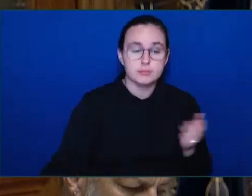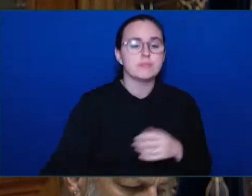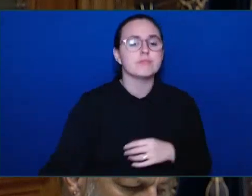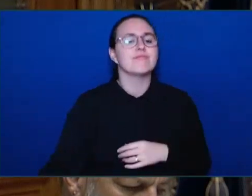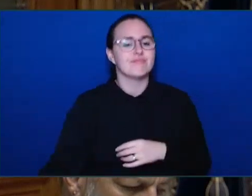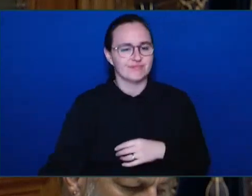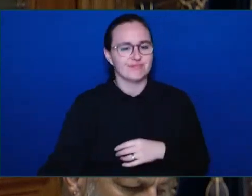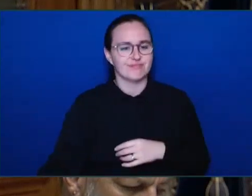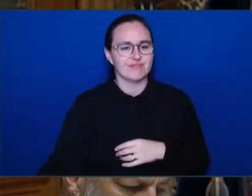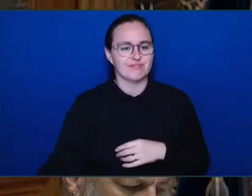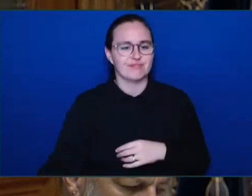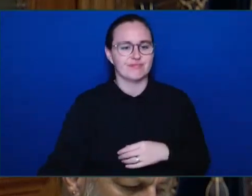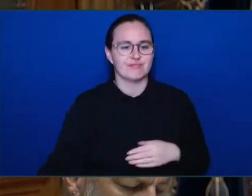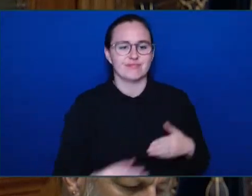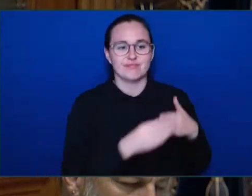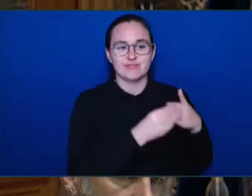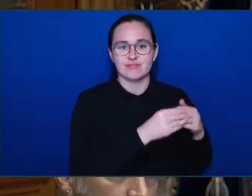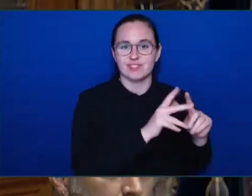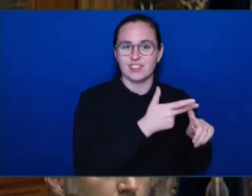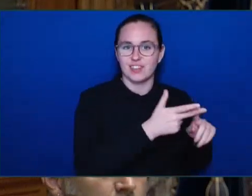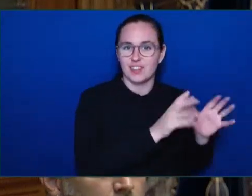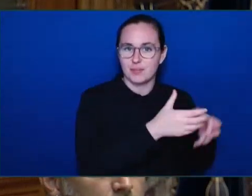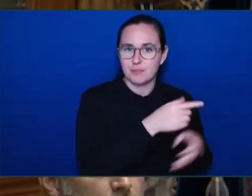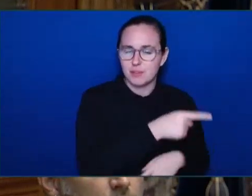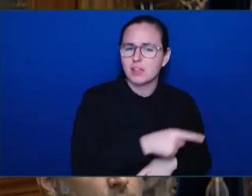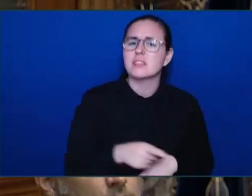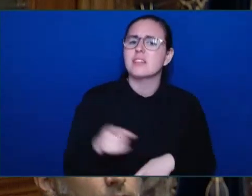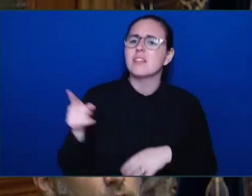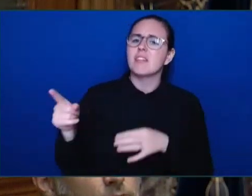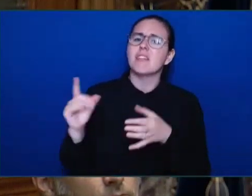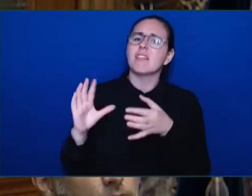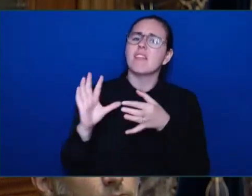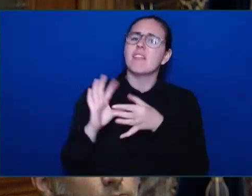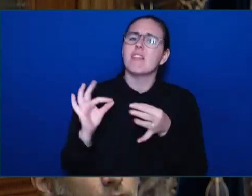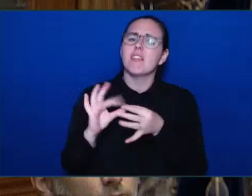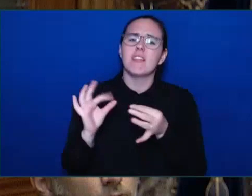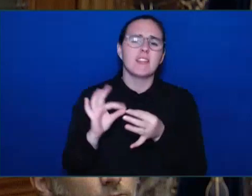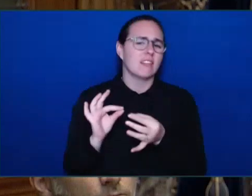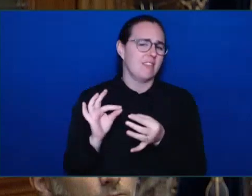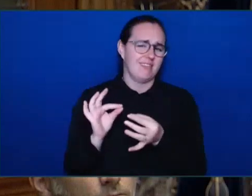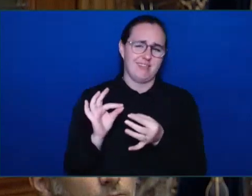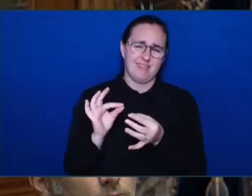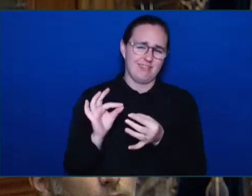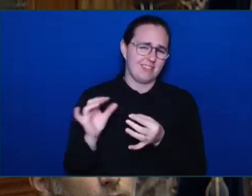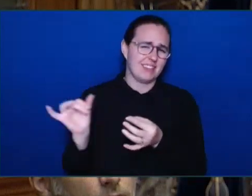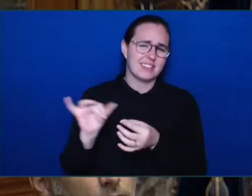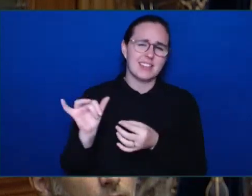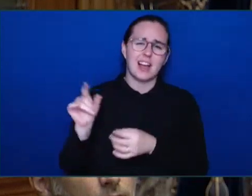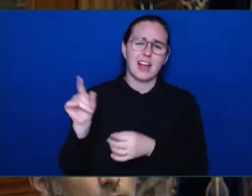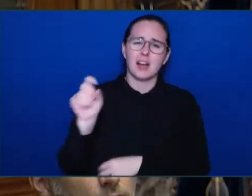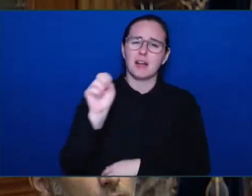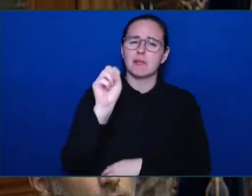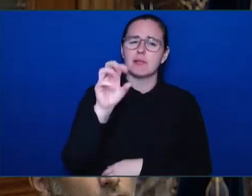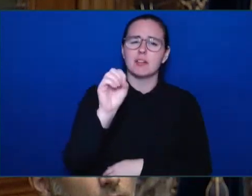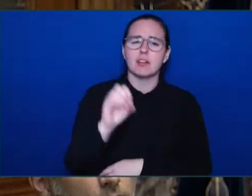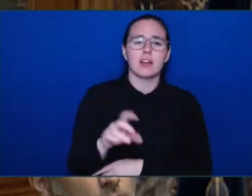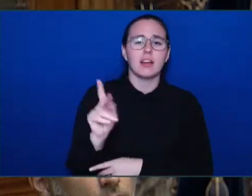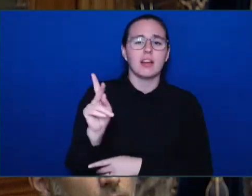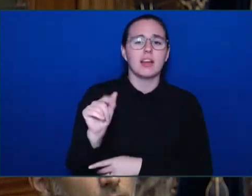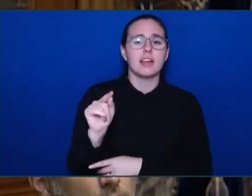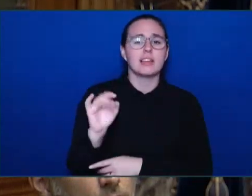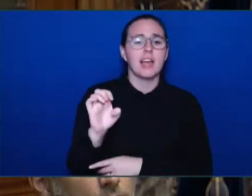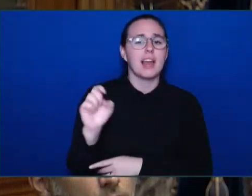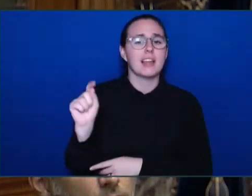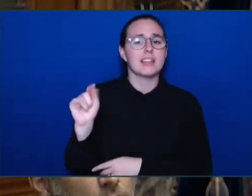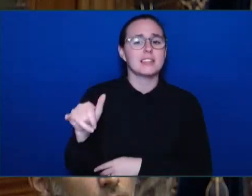in the Tyee. Nothing is more important than the safety and well-being of children and youth who are in our care. And yet the data, the